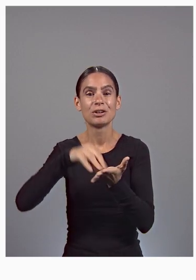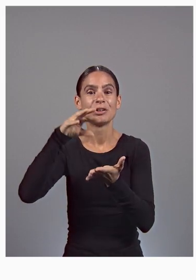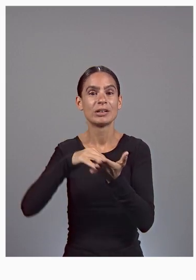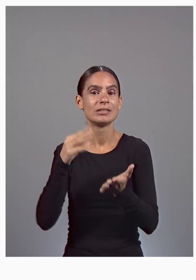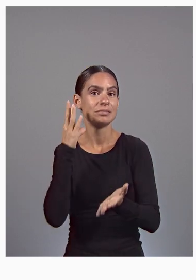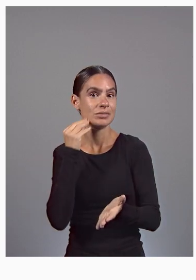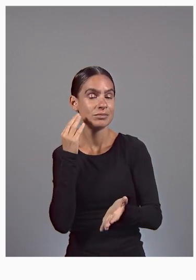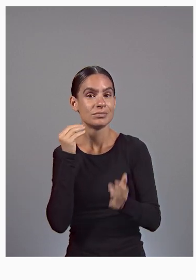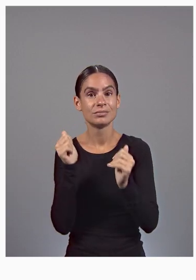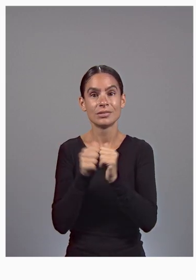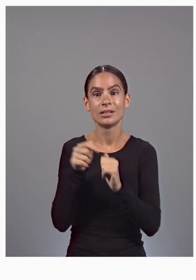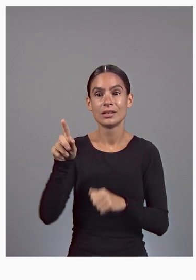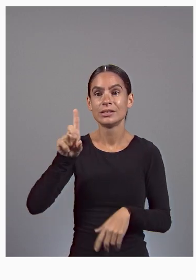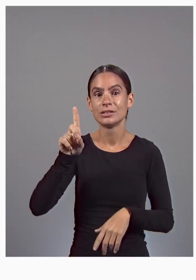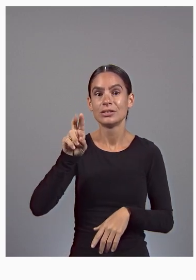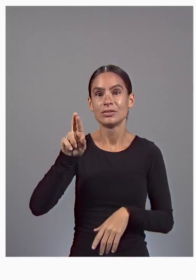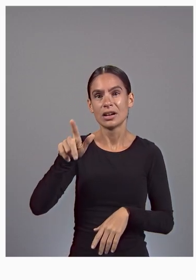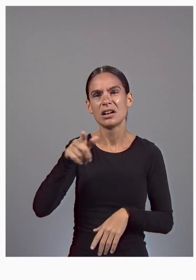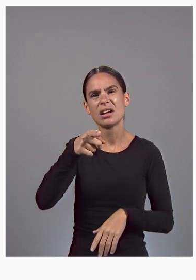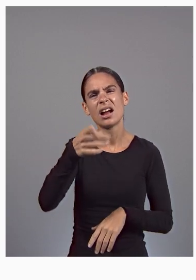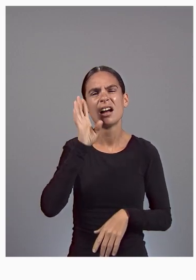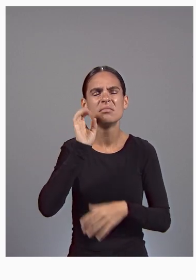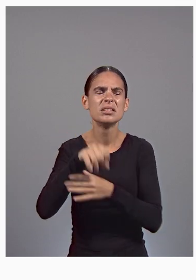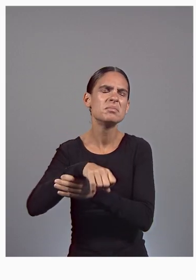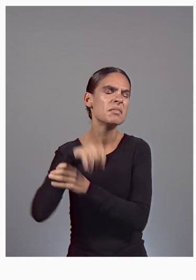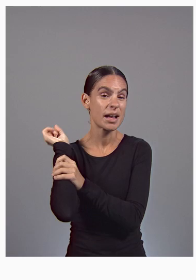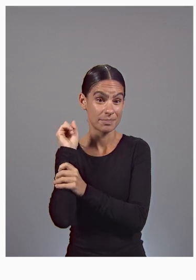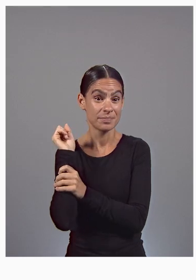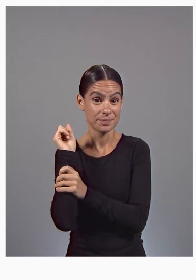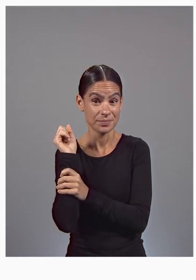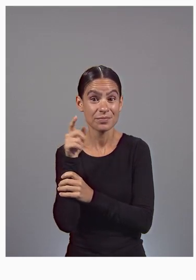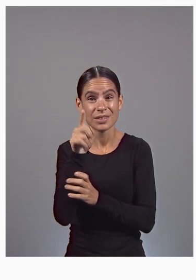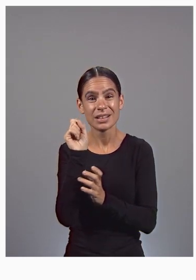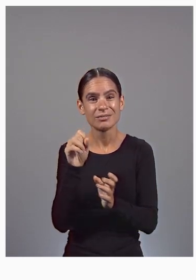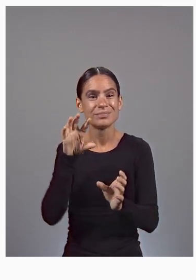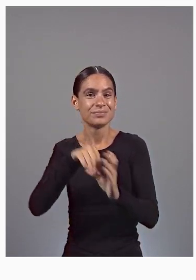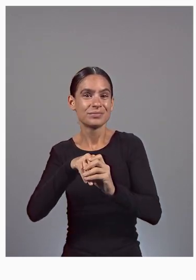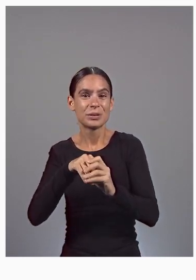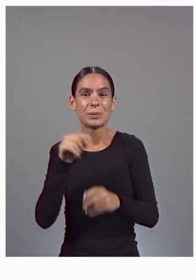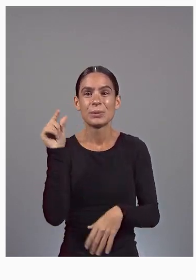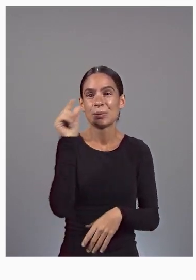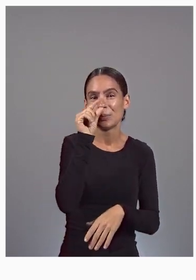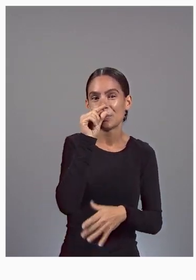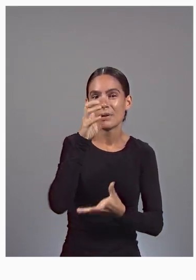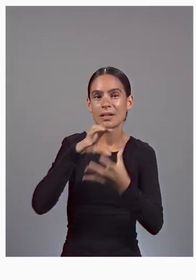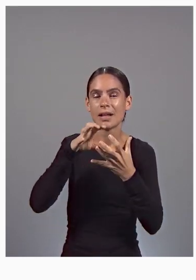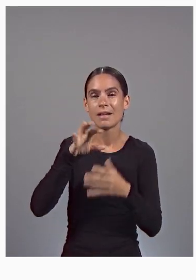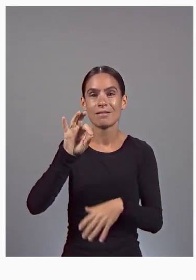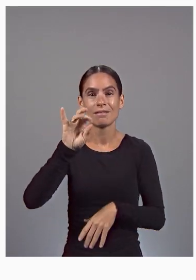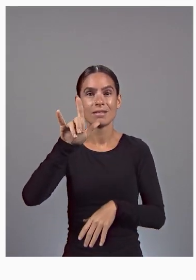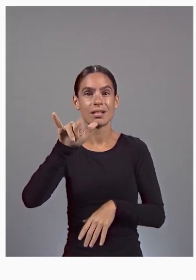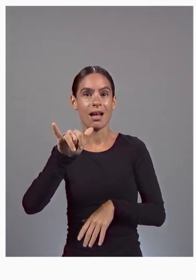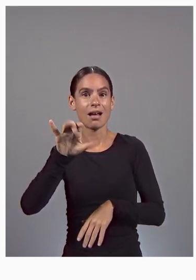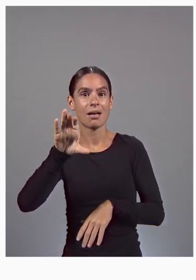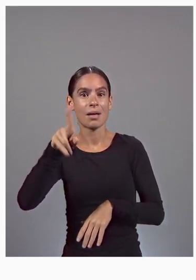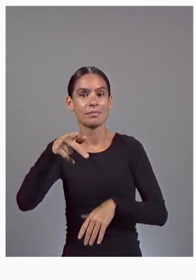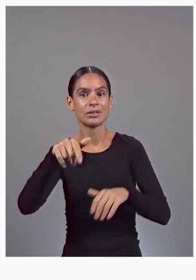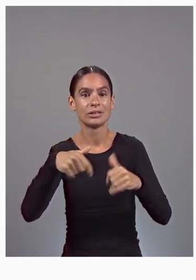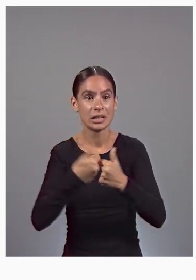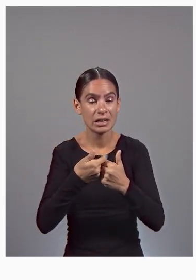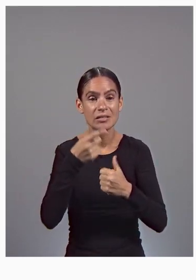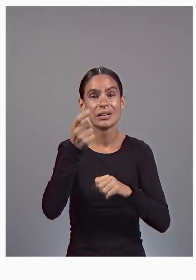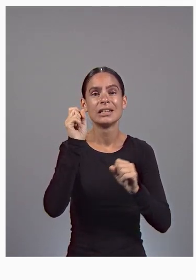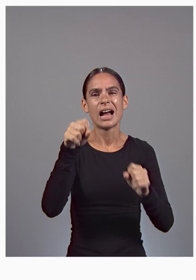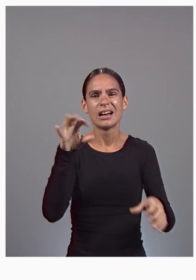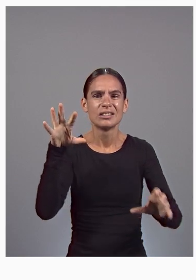your mind. You can participate in the Google Cloud Challenge, where you can get hands-on with DRL's race